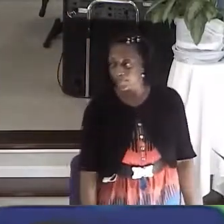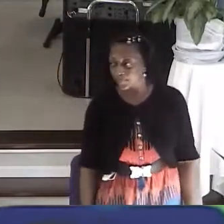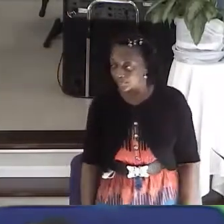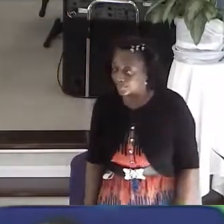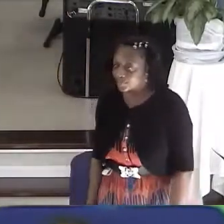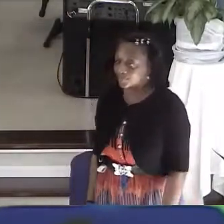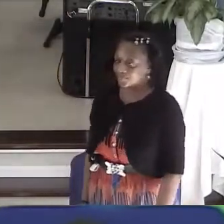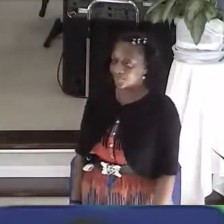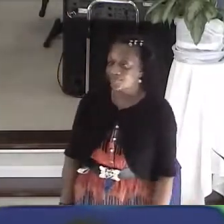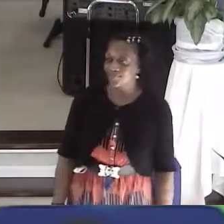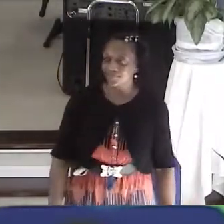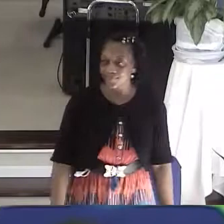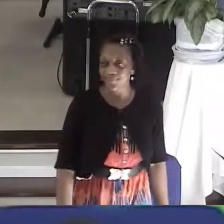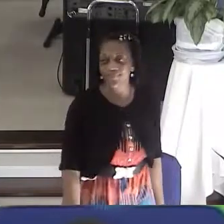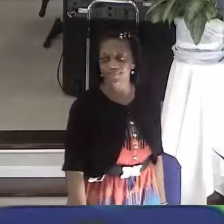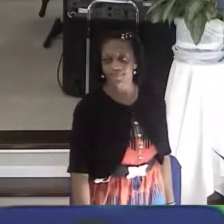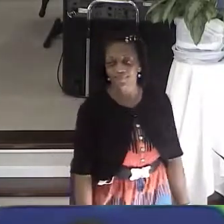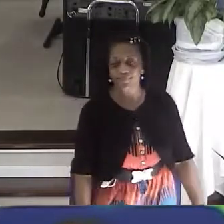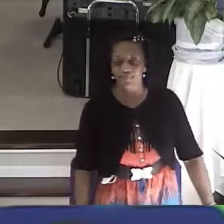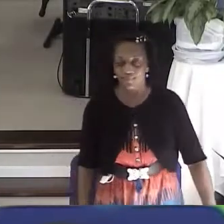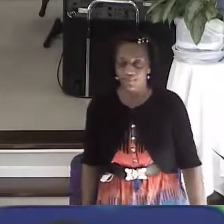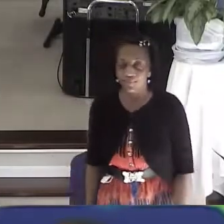Hallelujah.